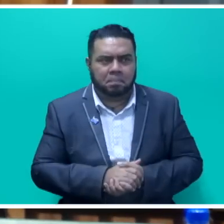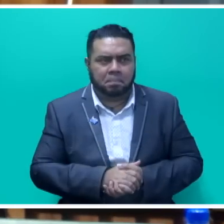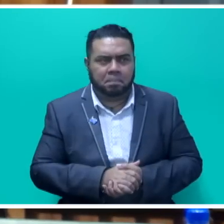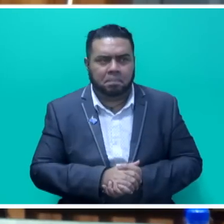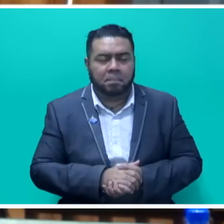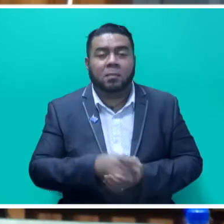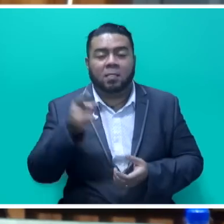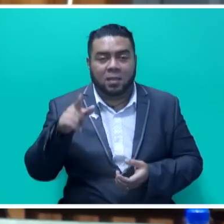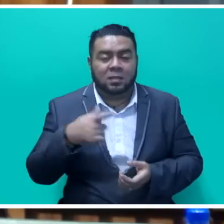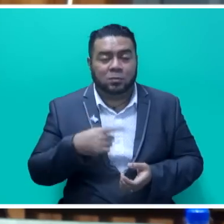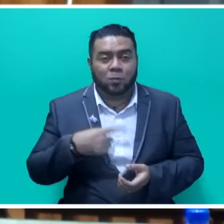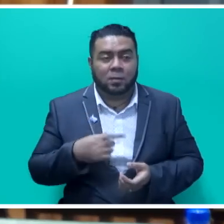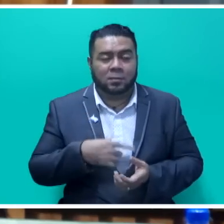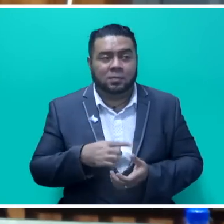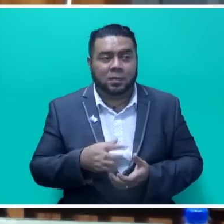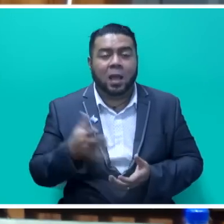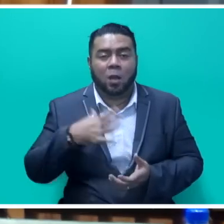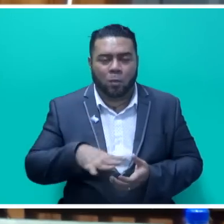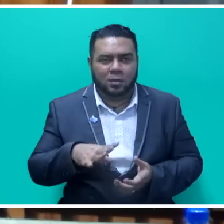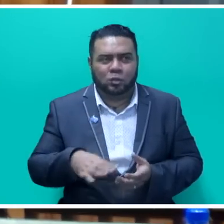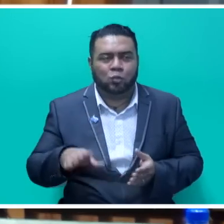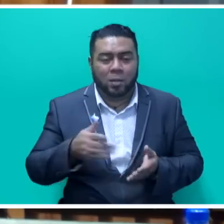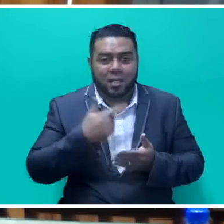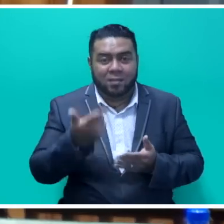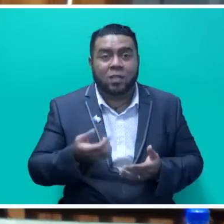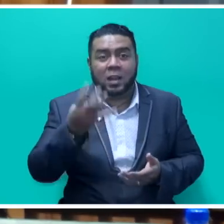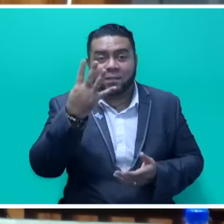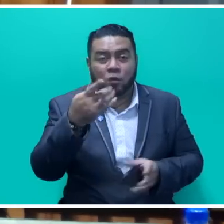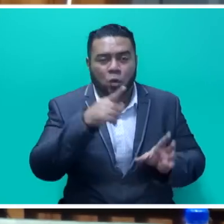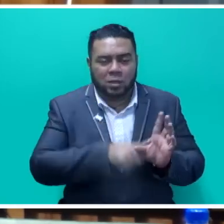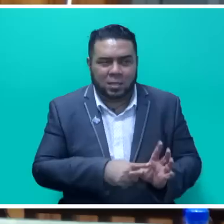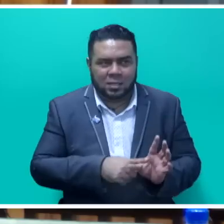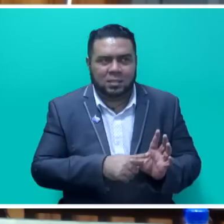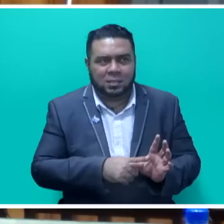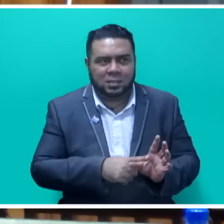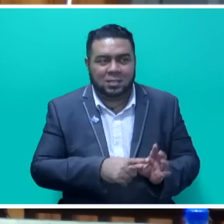And that is why, Mr. Speaker, I want to lay that over the next 4 years,